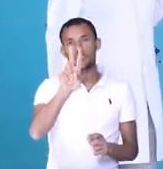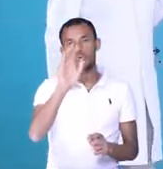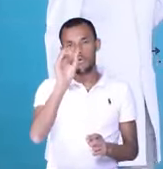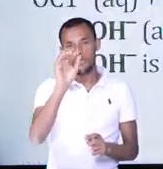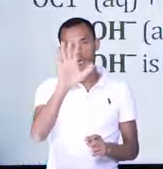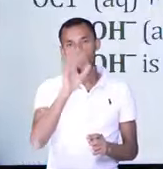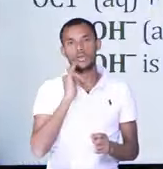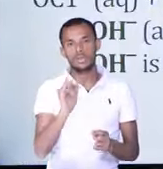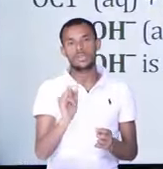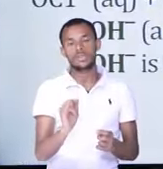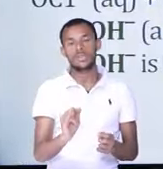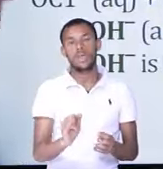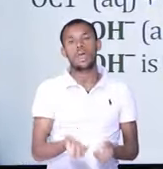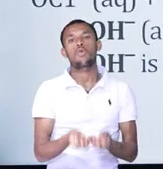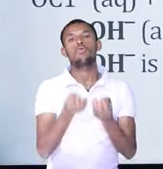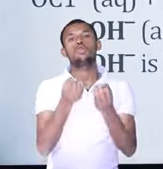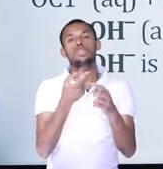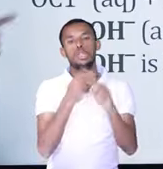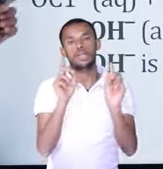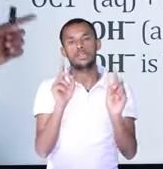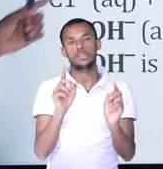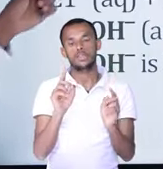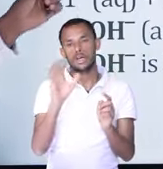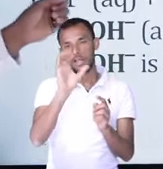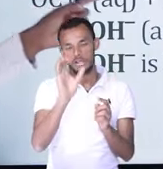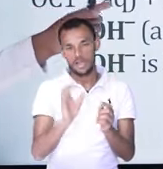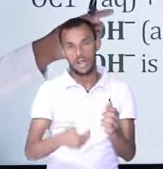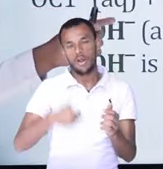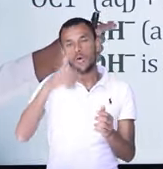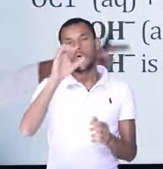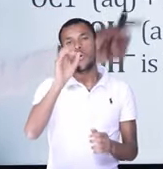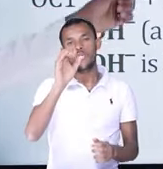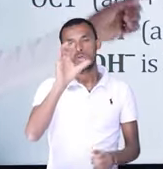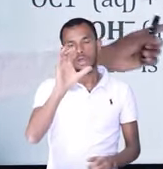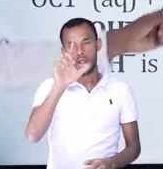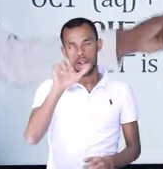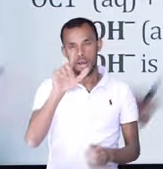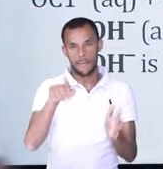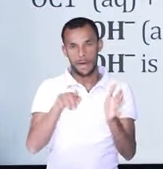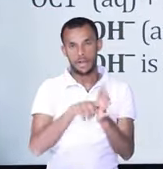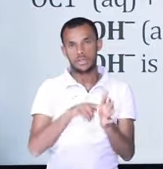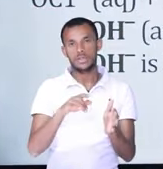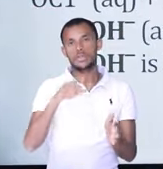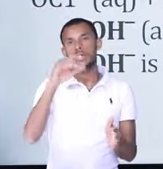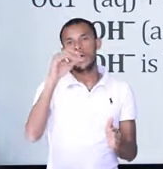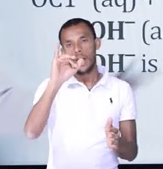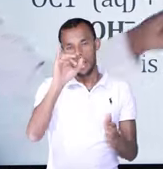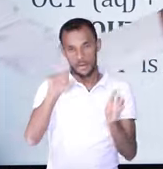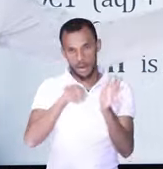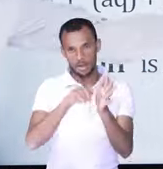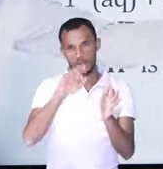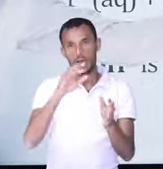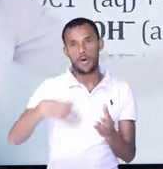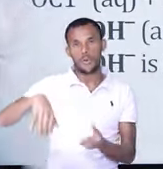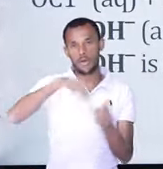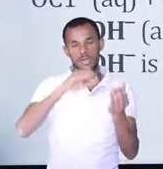heterogeneous catalyst. Another example, OCl minus aqueous plus I minus aqueous. It gives OI